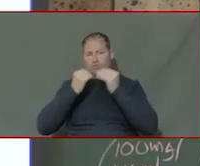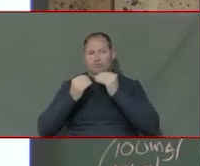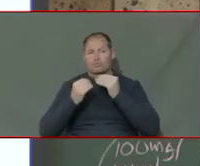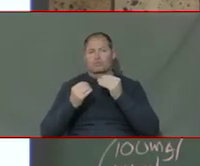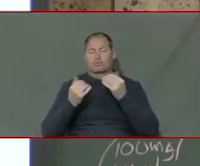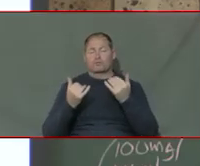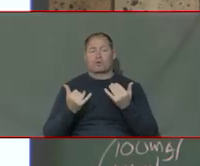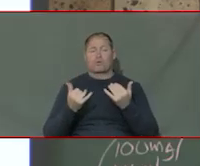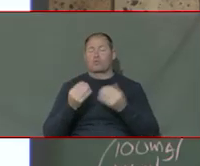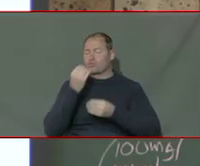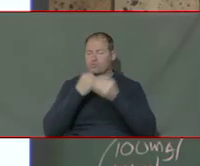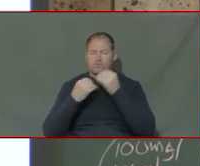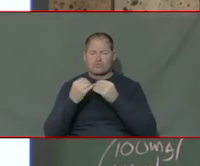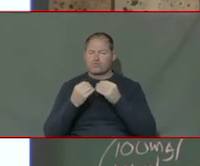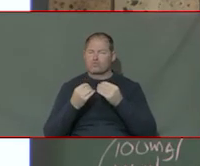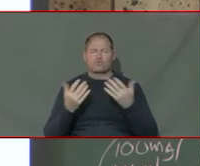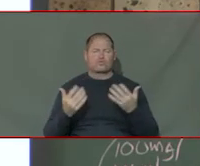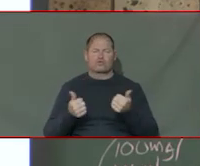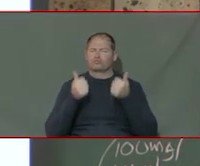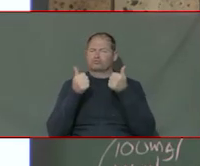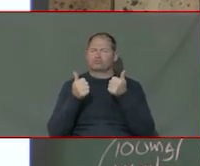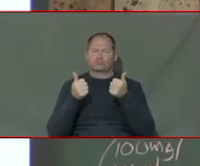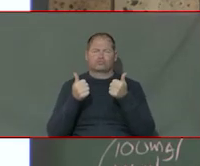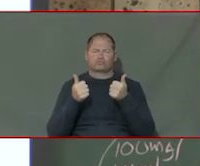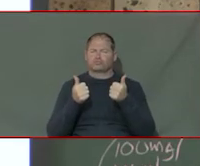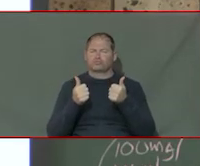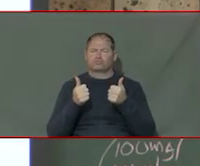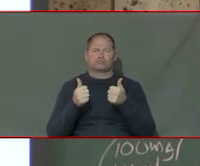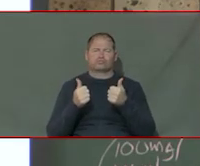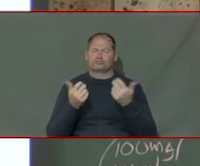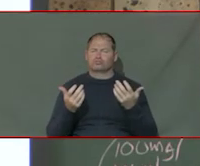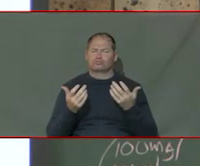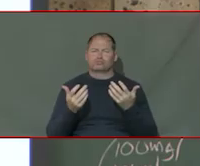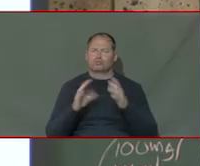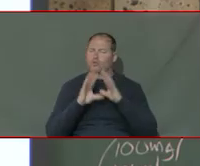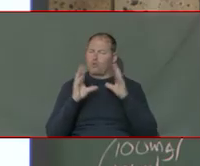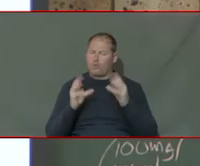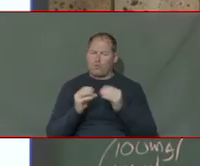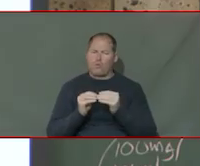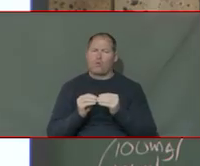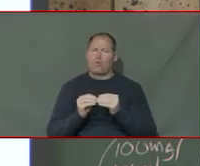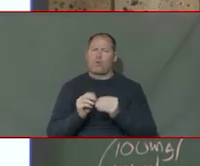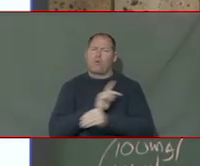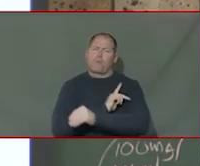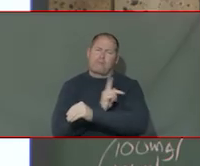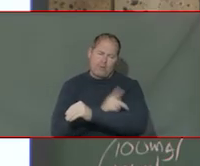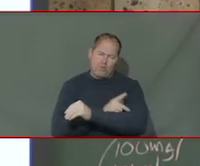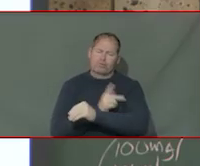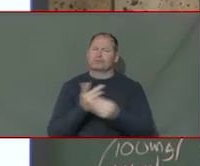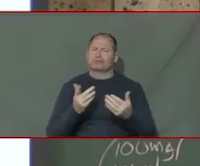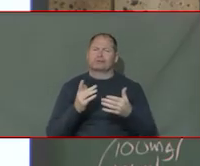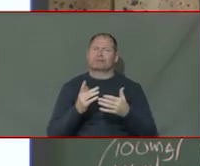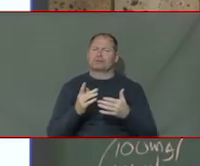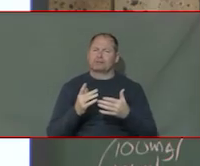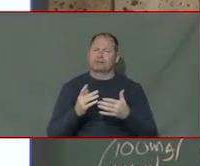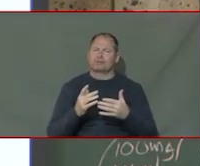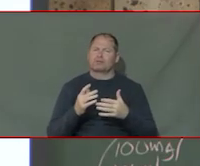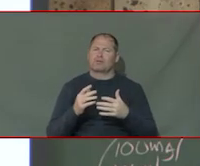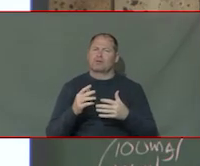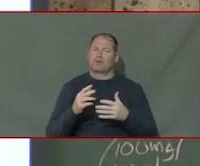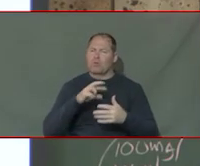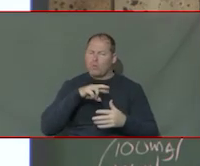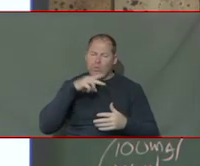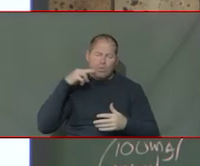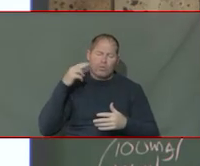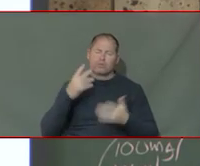good meal, starches and some proteins, everything was changed to glucose. Now your body, when you went to bed,